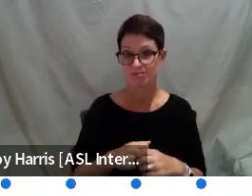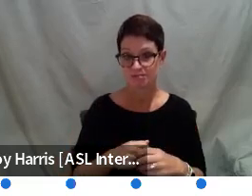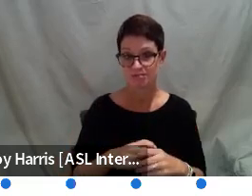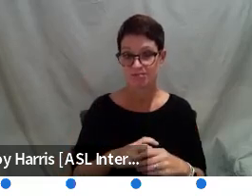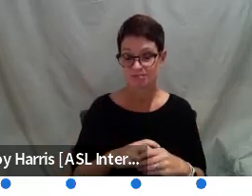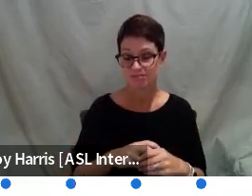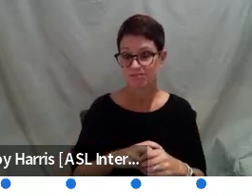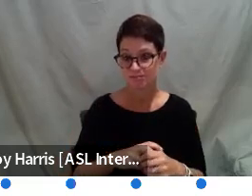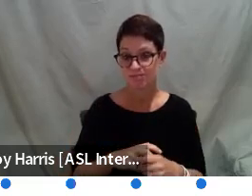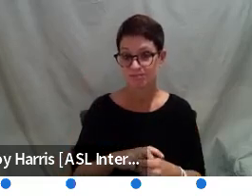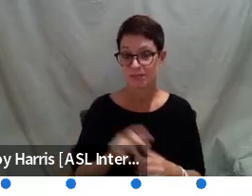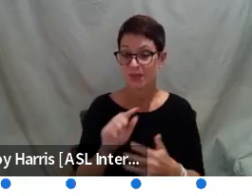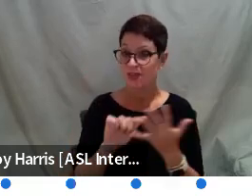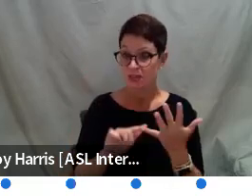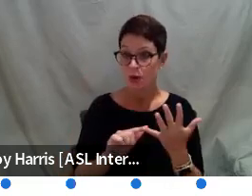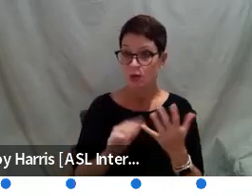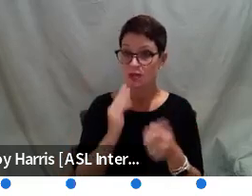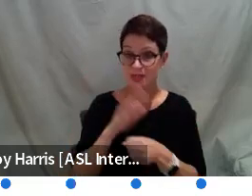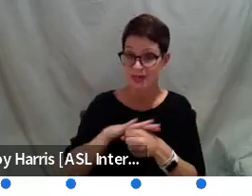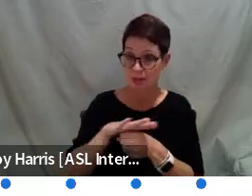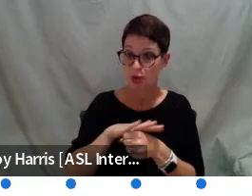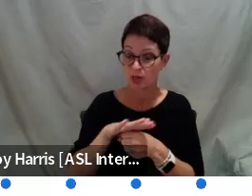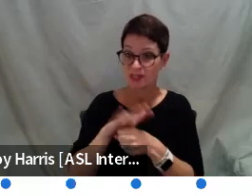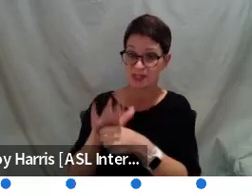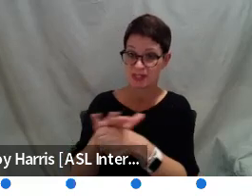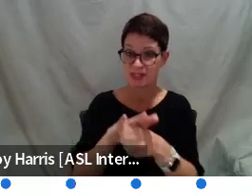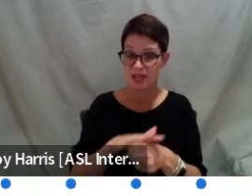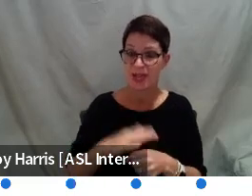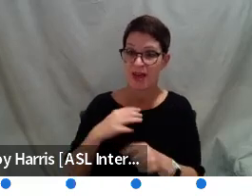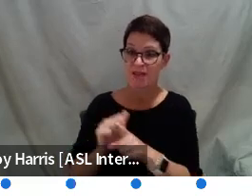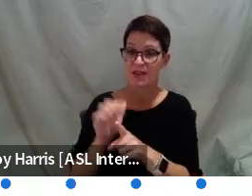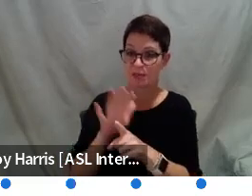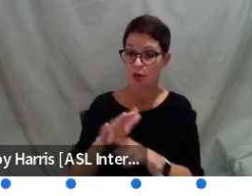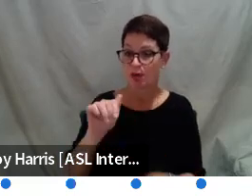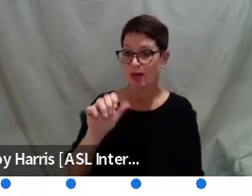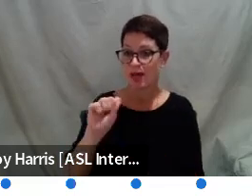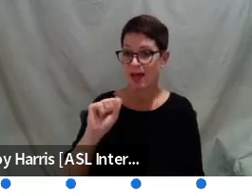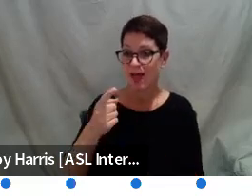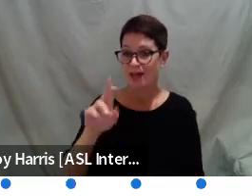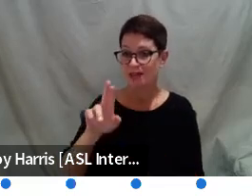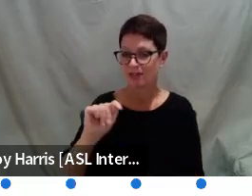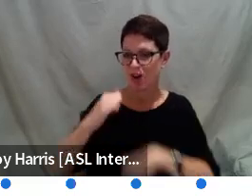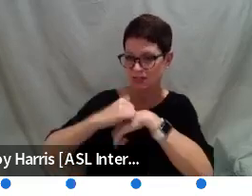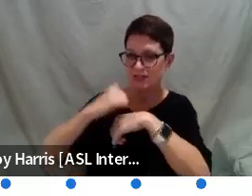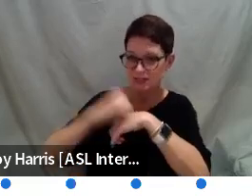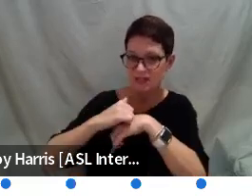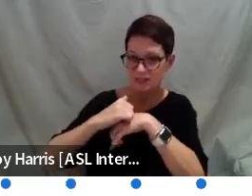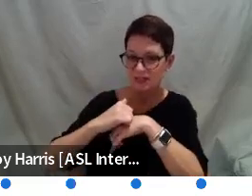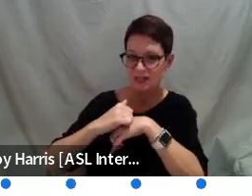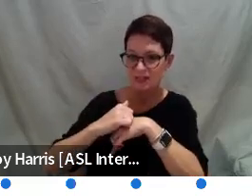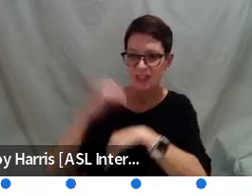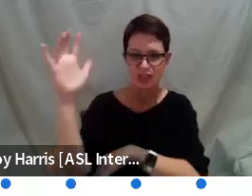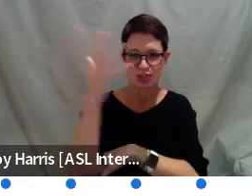And these neighborhoods have a lot of exposed asphalt and not a